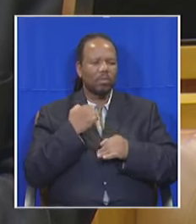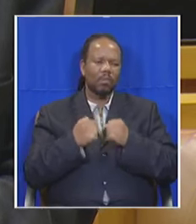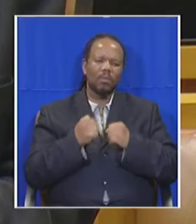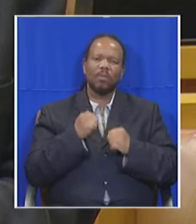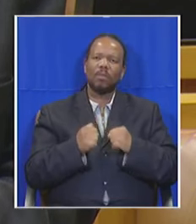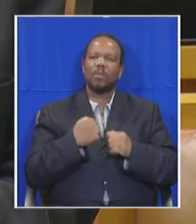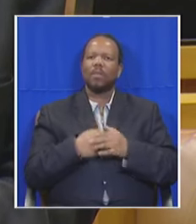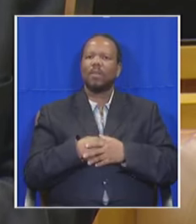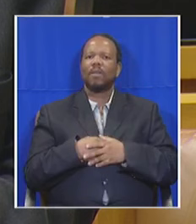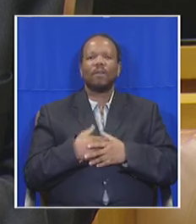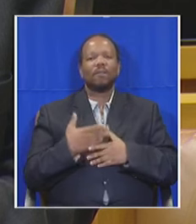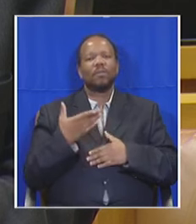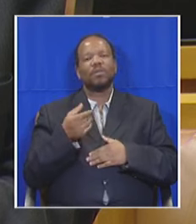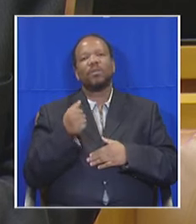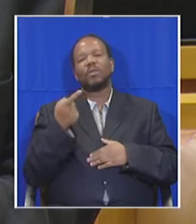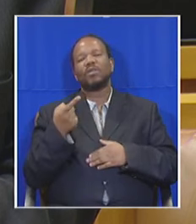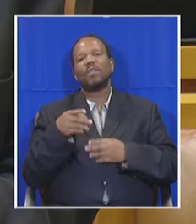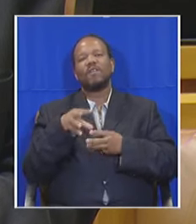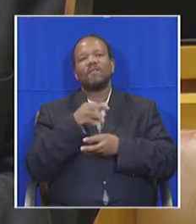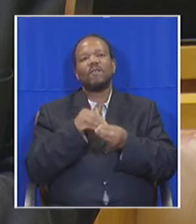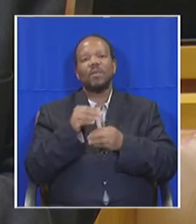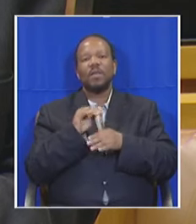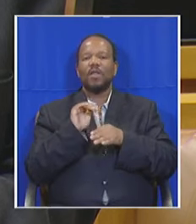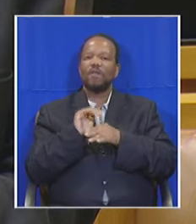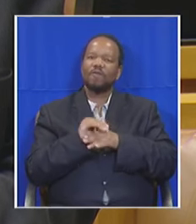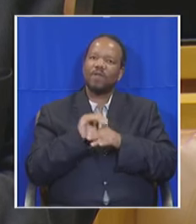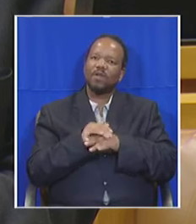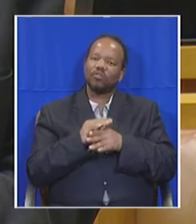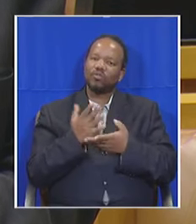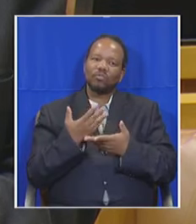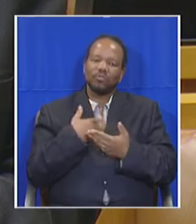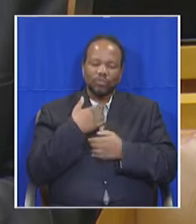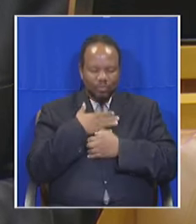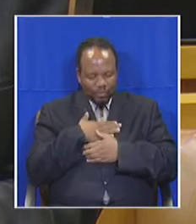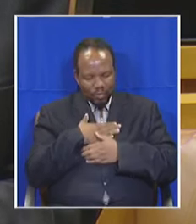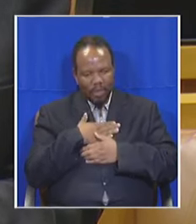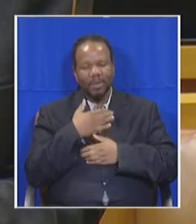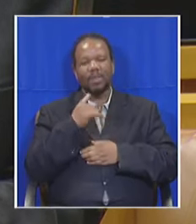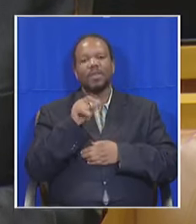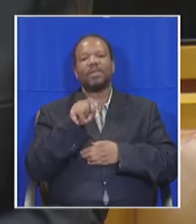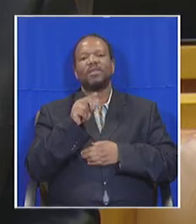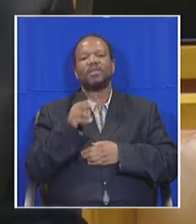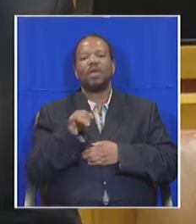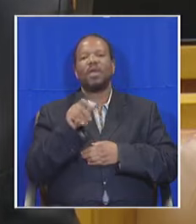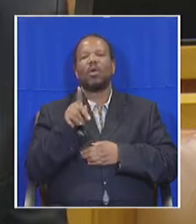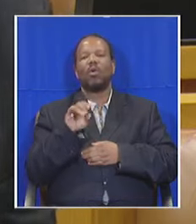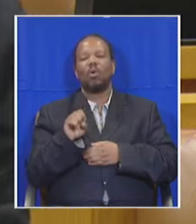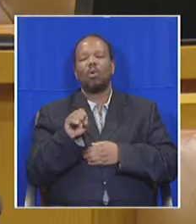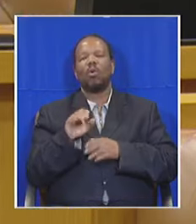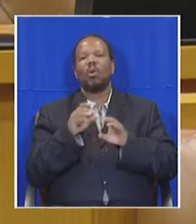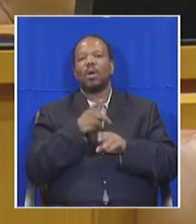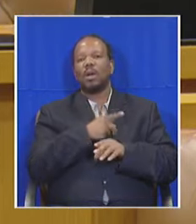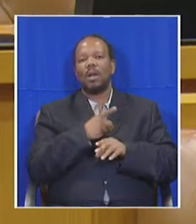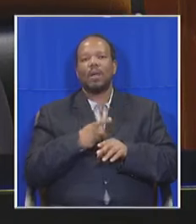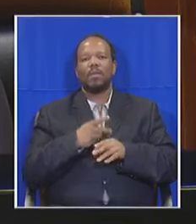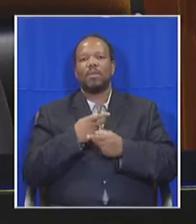its condolences to his family, friends, and the Iteko Running Club. I so move. Thank